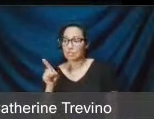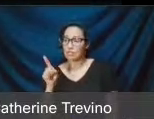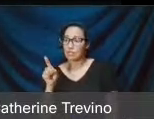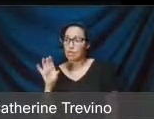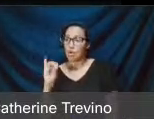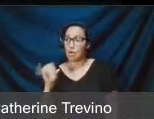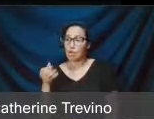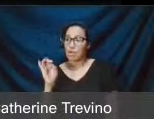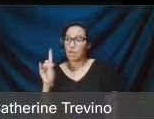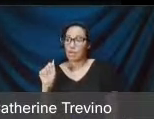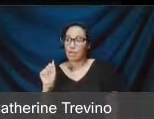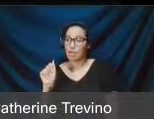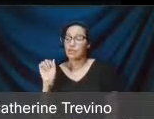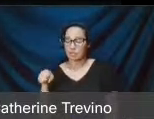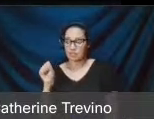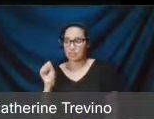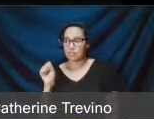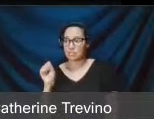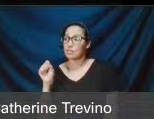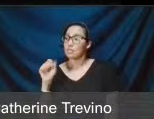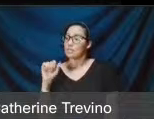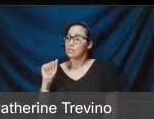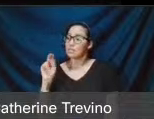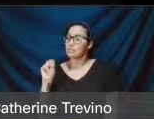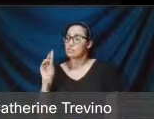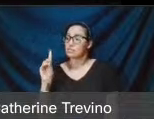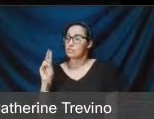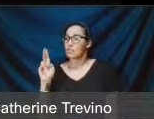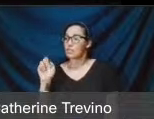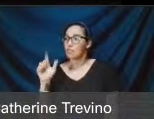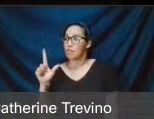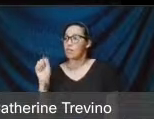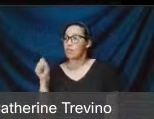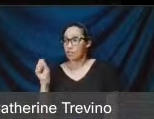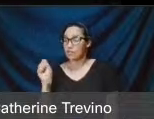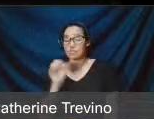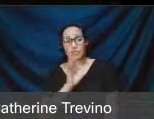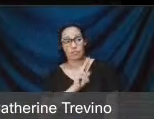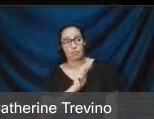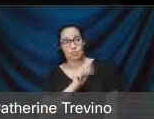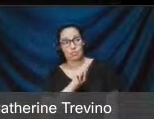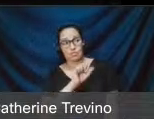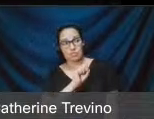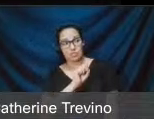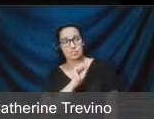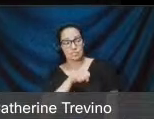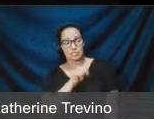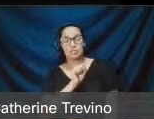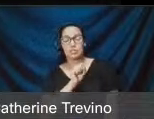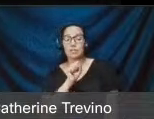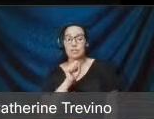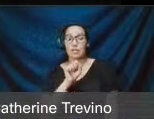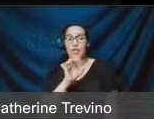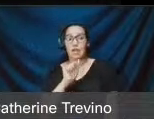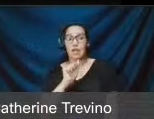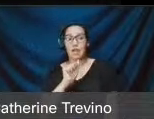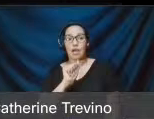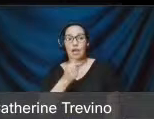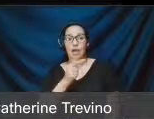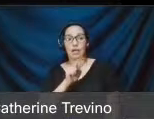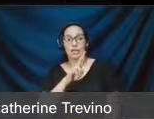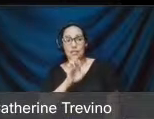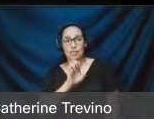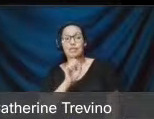Reynojeda? Yes. Ms. Sandoval? Yes. Mr. Fuentes? Yes. Ms. Arigui?